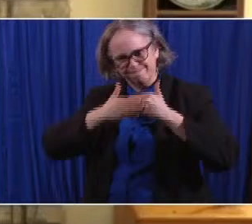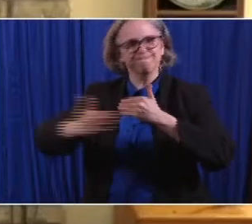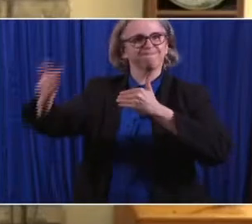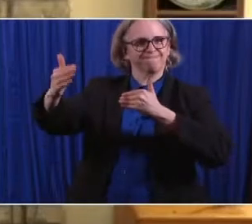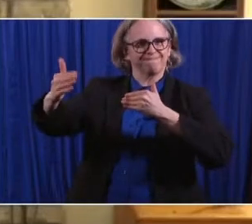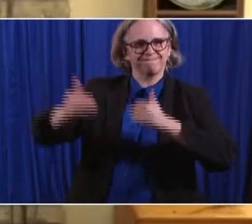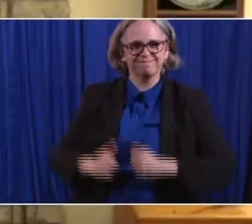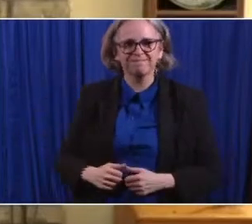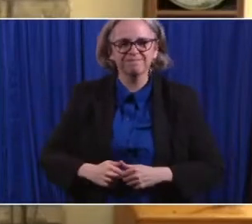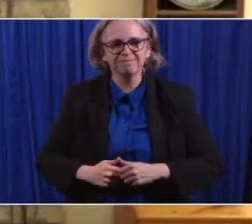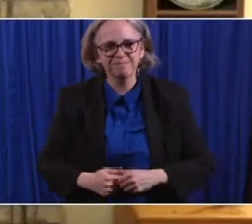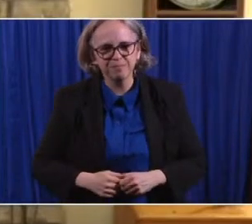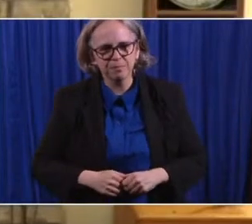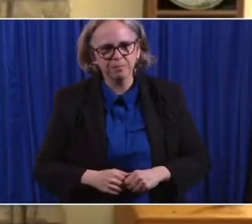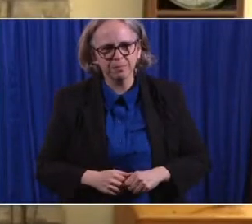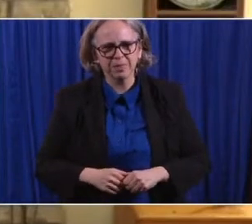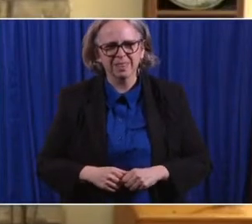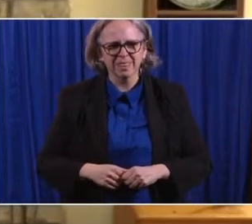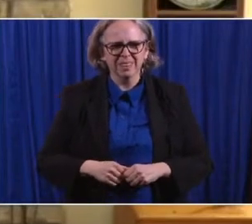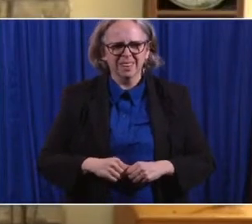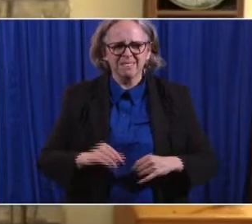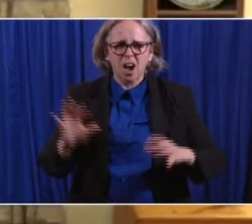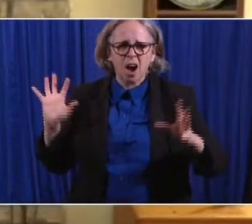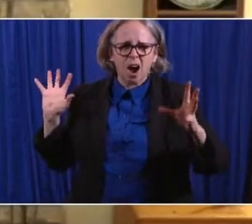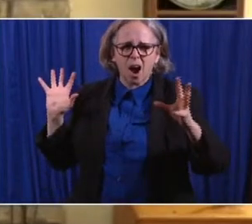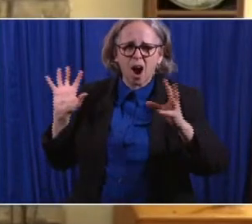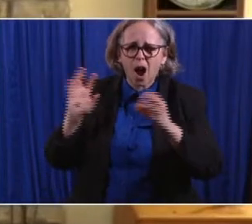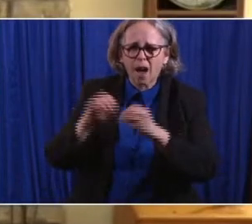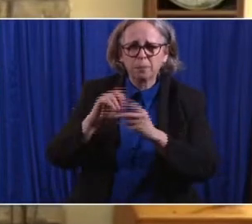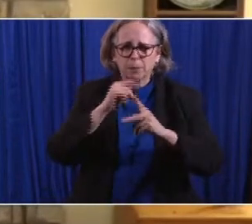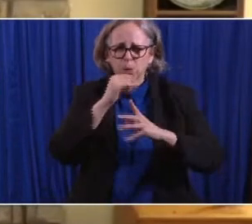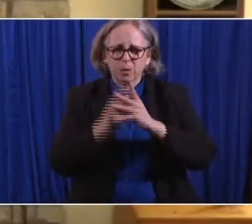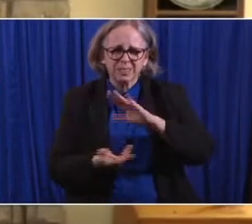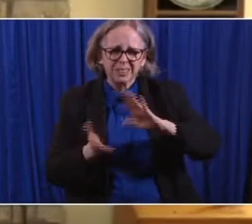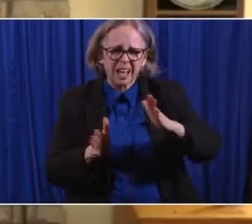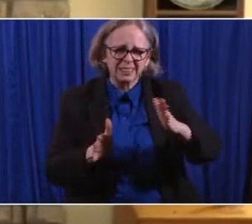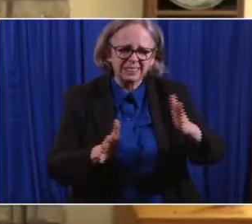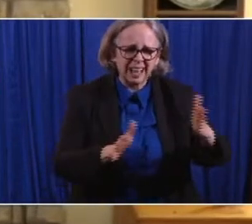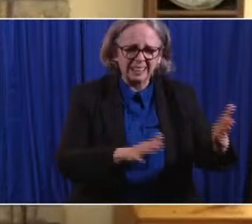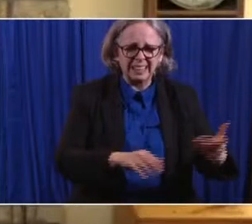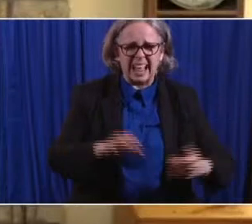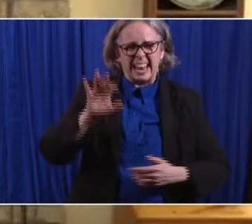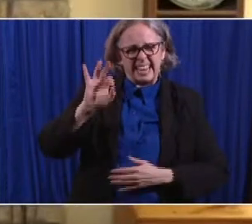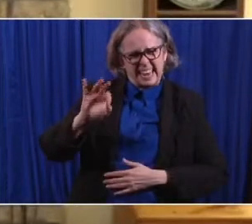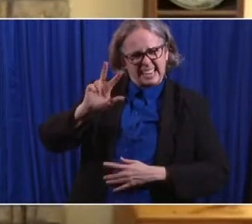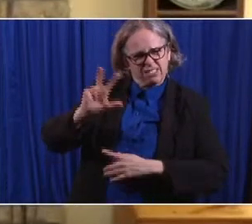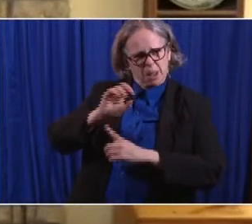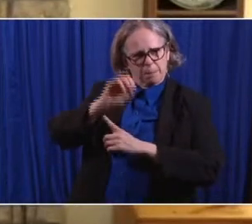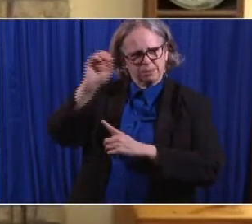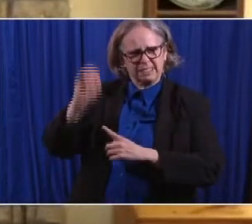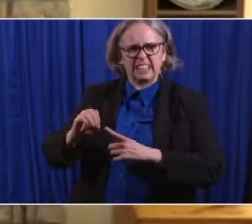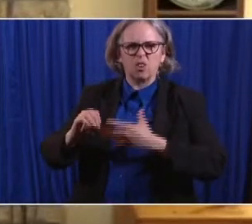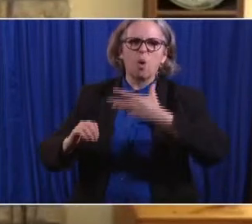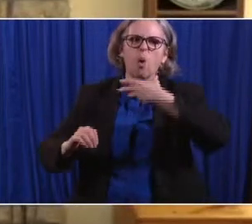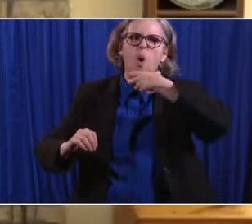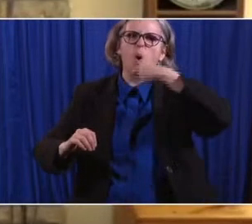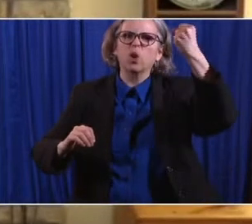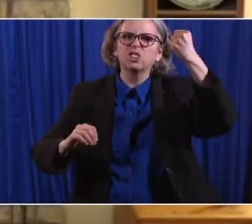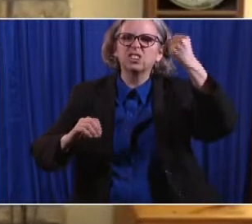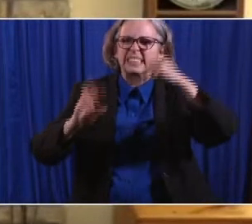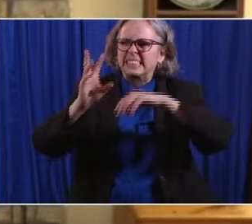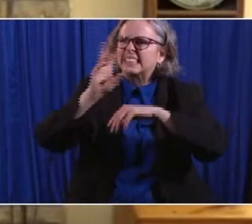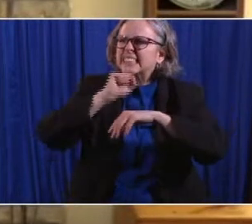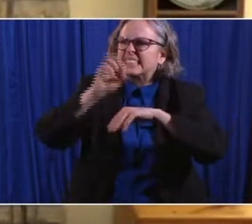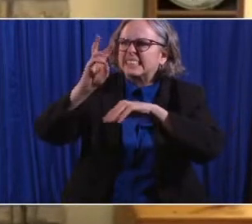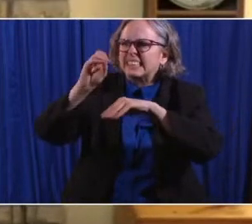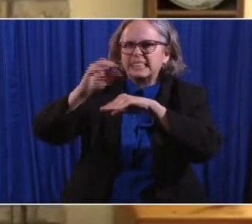93% of our deaths are those 60 and above. 93% of our deaths. So the age